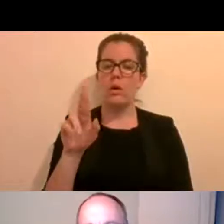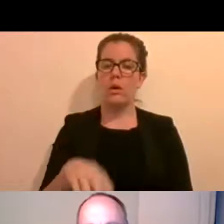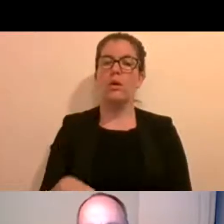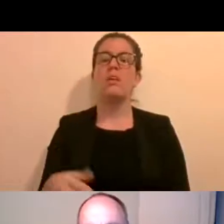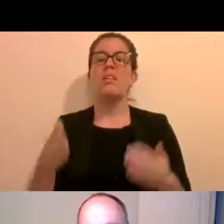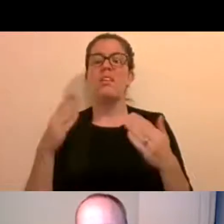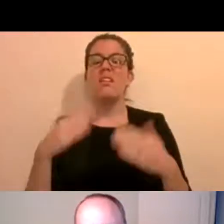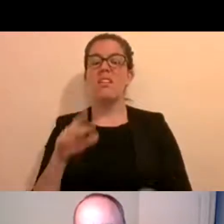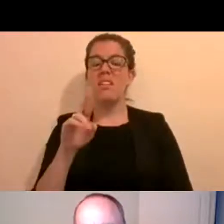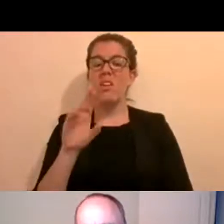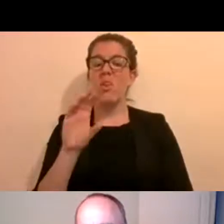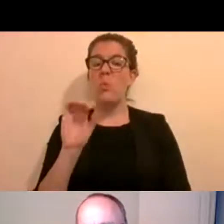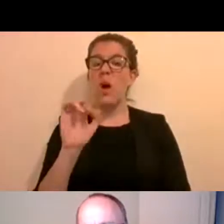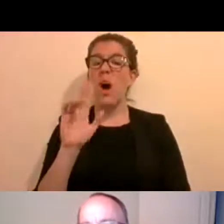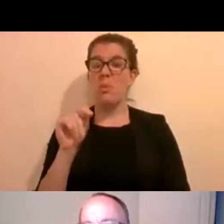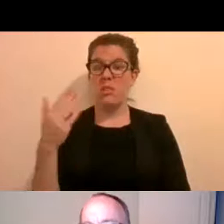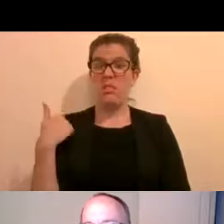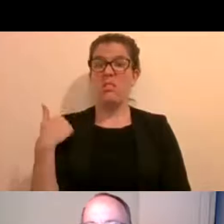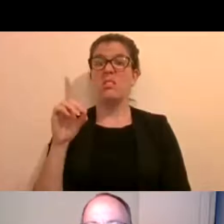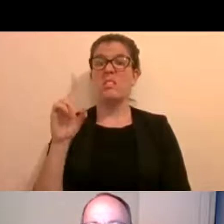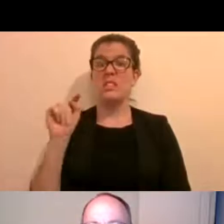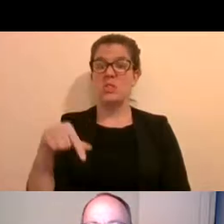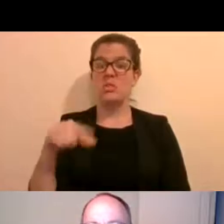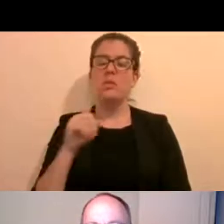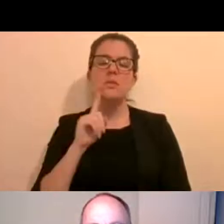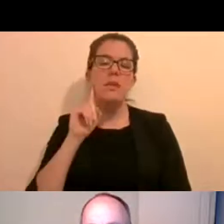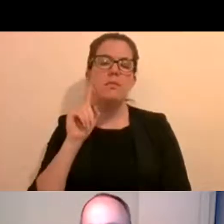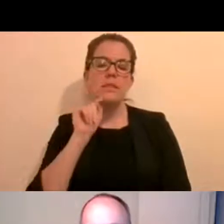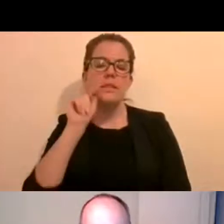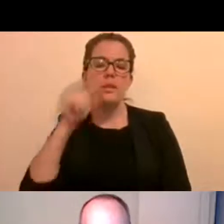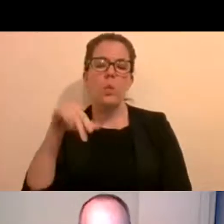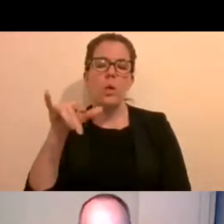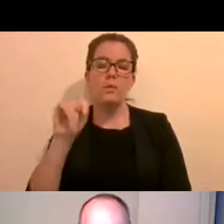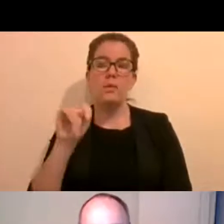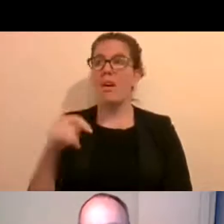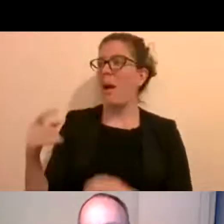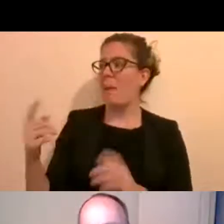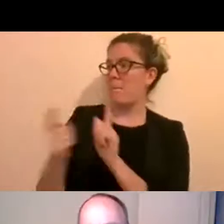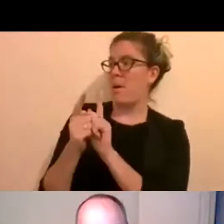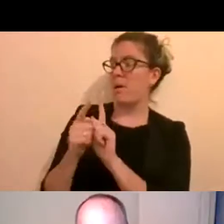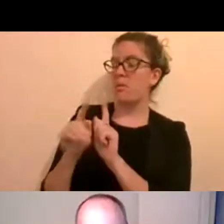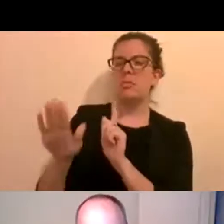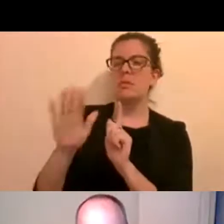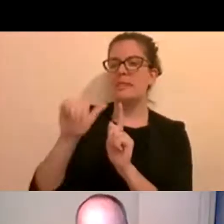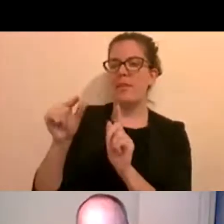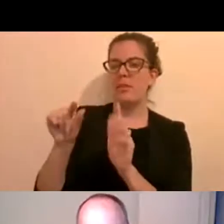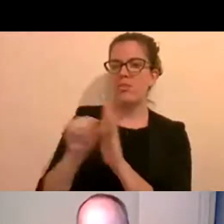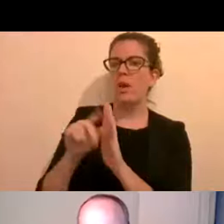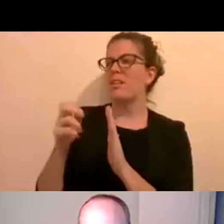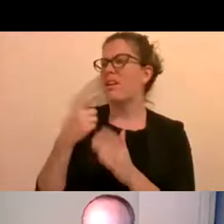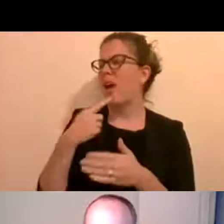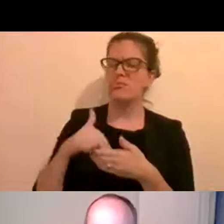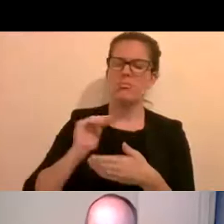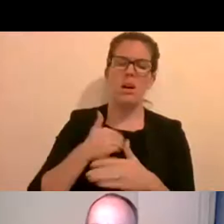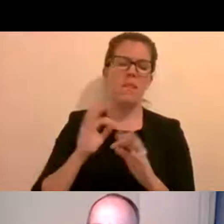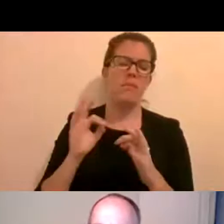Quest students. So I've known him since he was about in 10th grade, and is just a precious part of the family. And